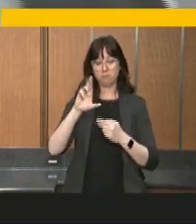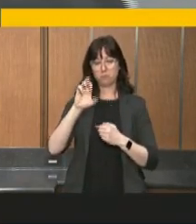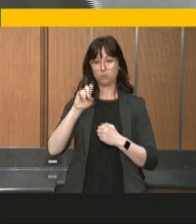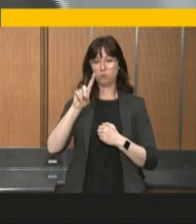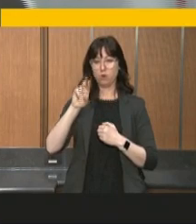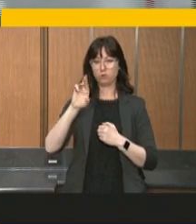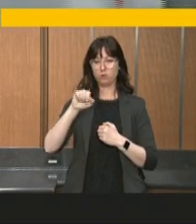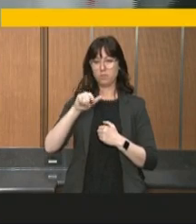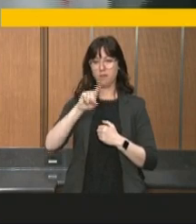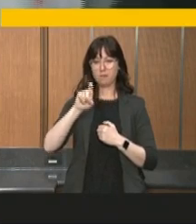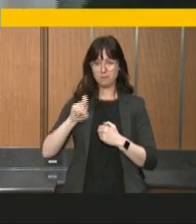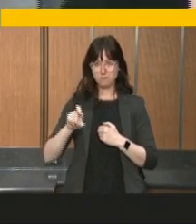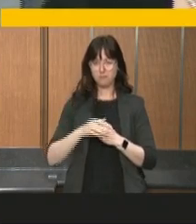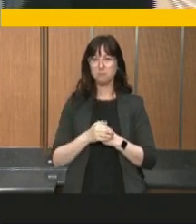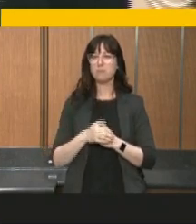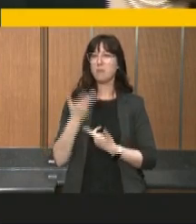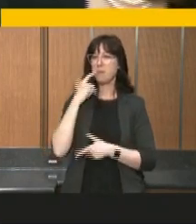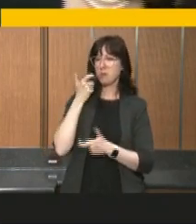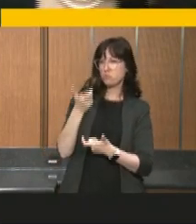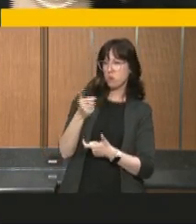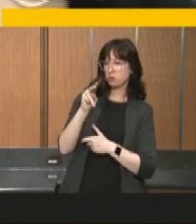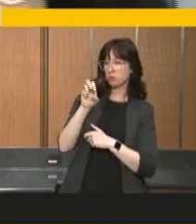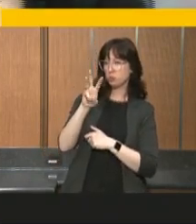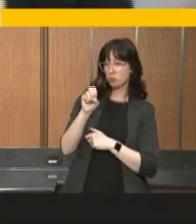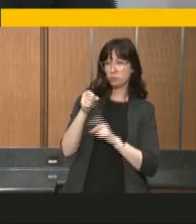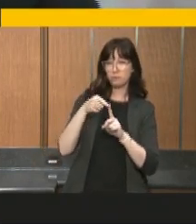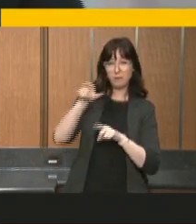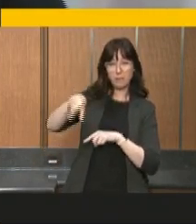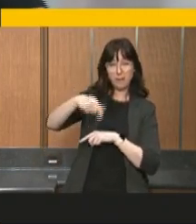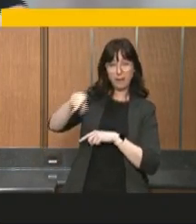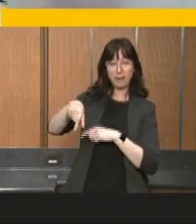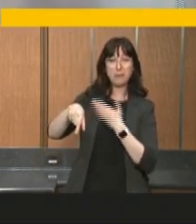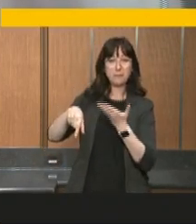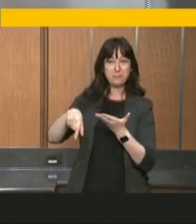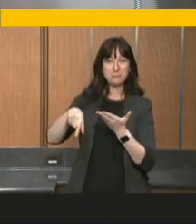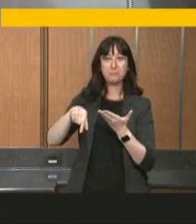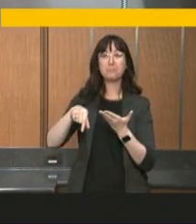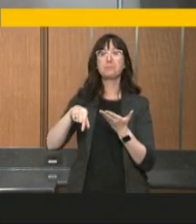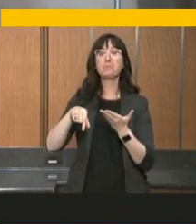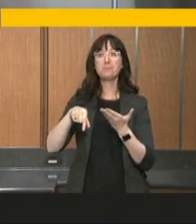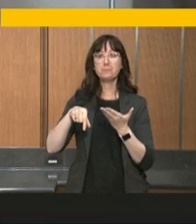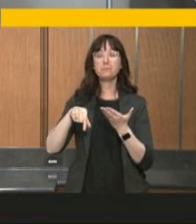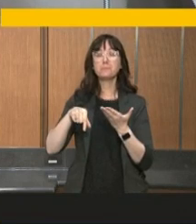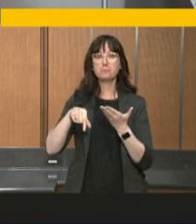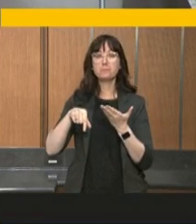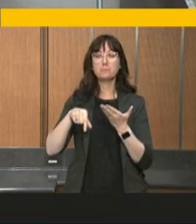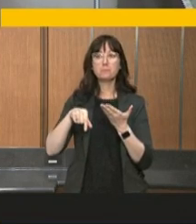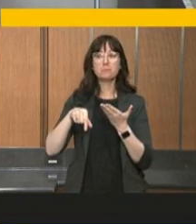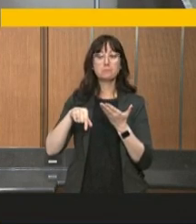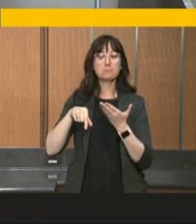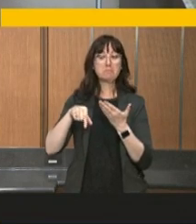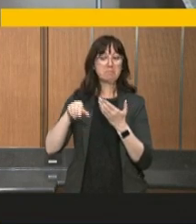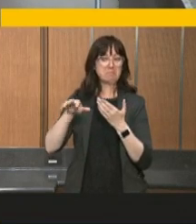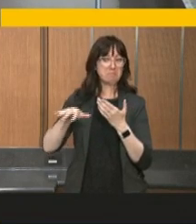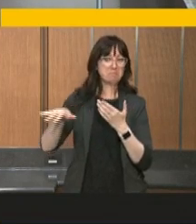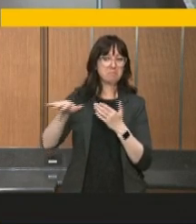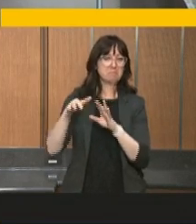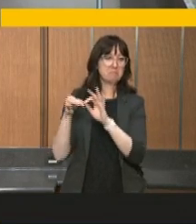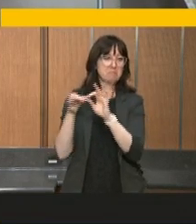you might have been watching news reports in Quebec. We have heard Quebecers say, well,